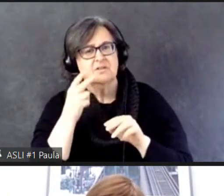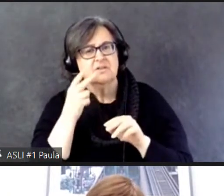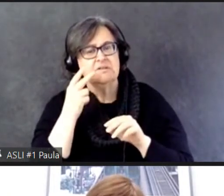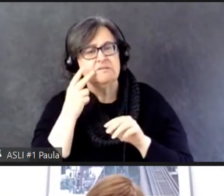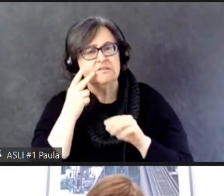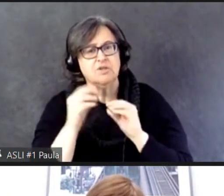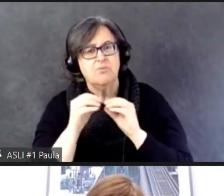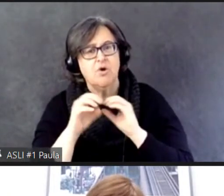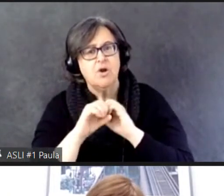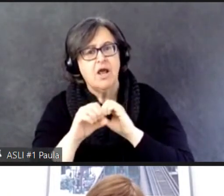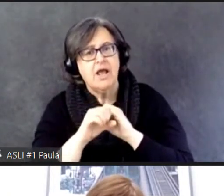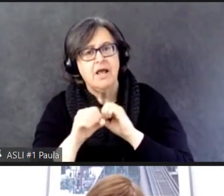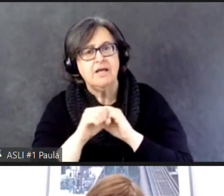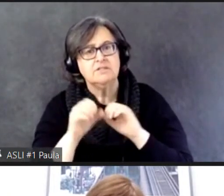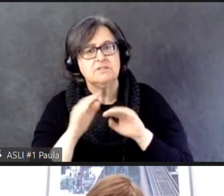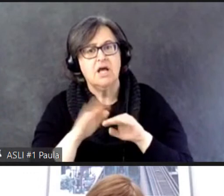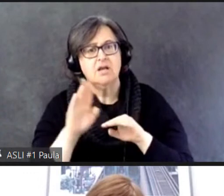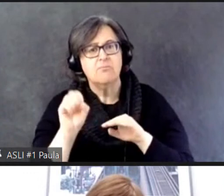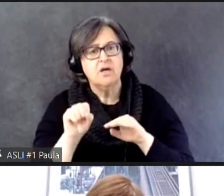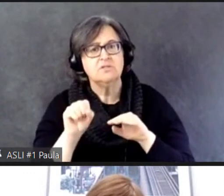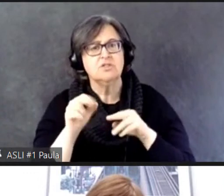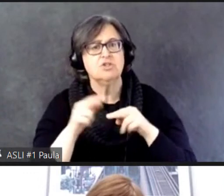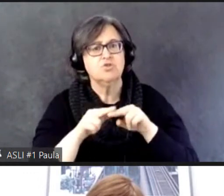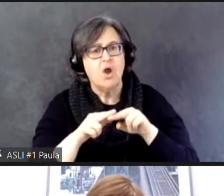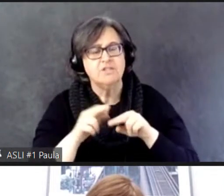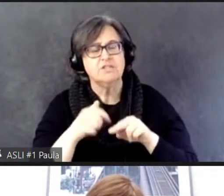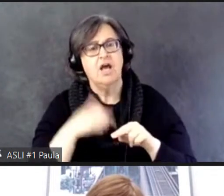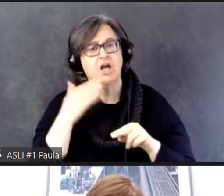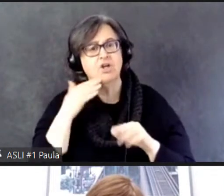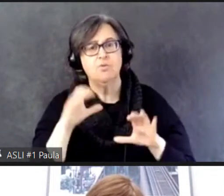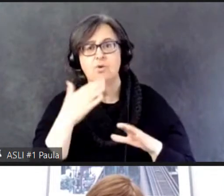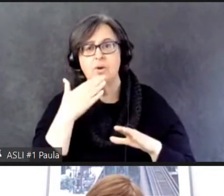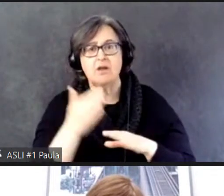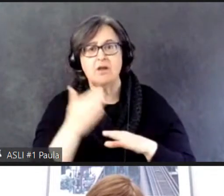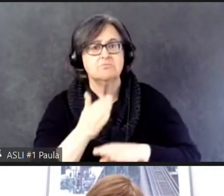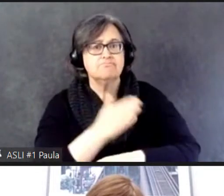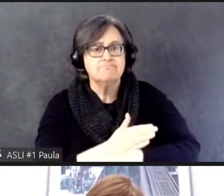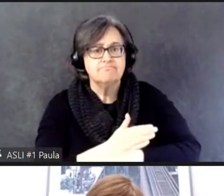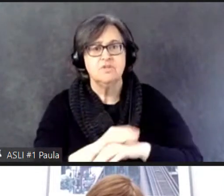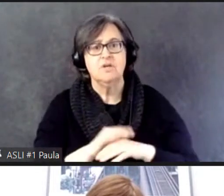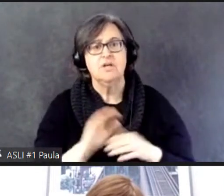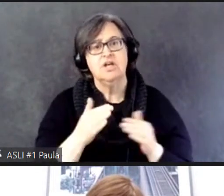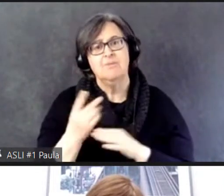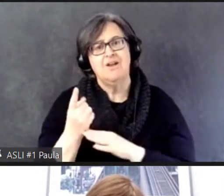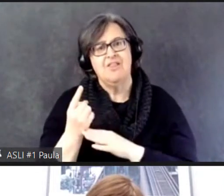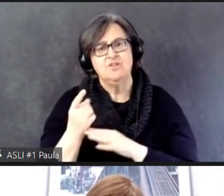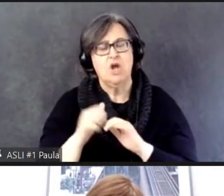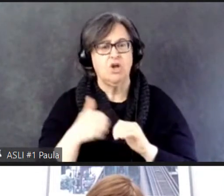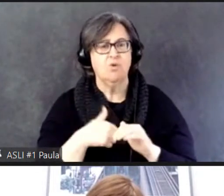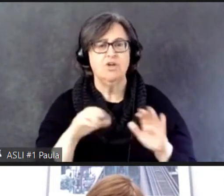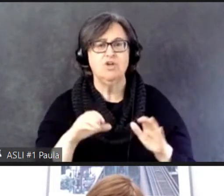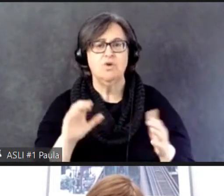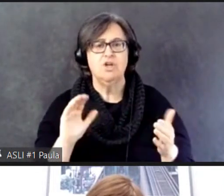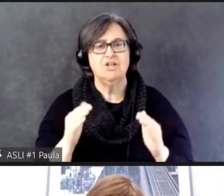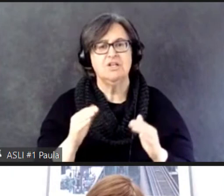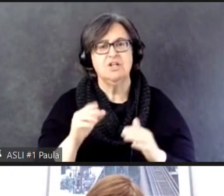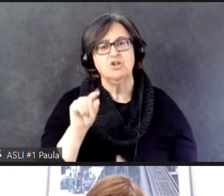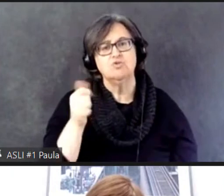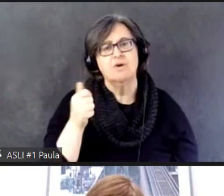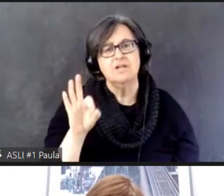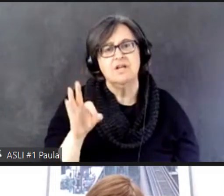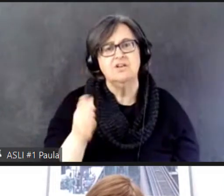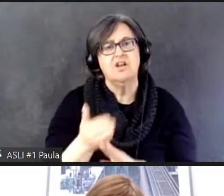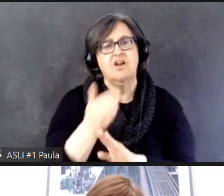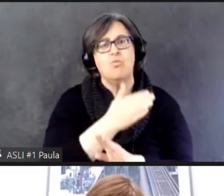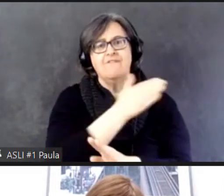and trains, and you're out and about. I know we're doing better than this time, this month last year. How are we doing compared to like 2019 and previous